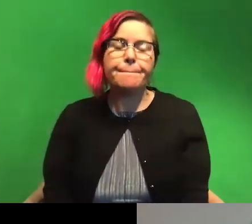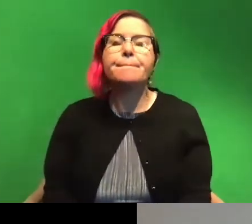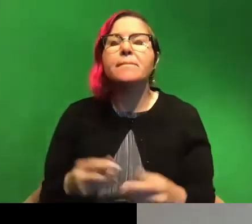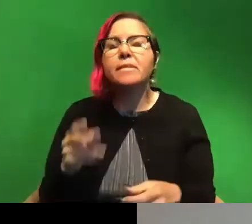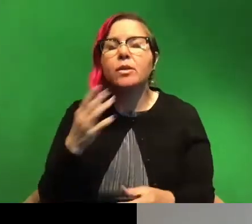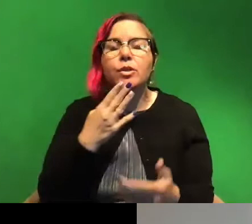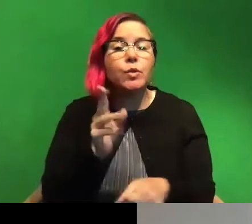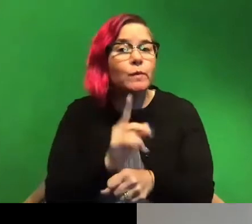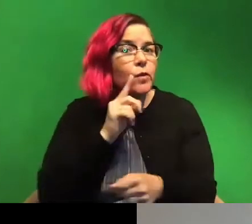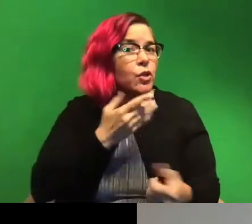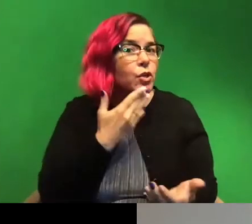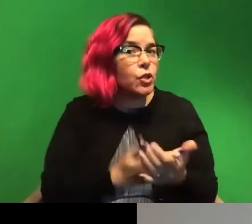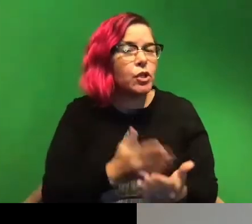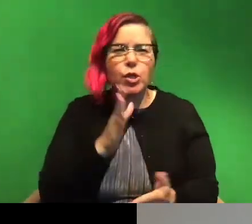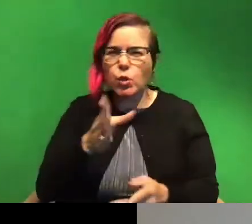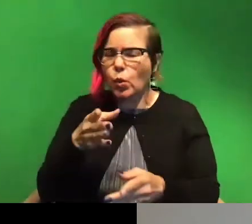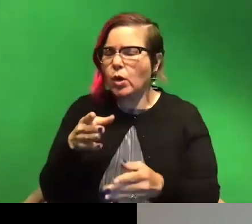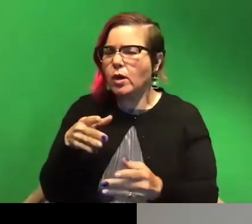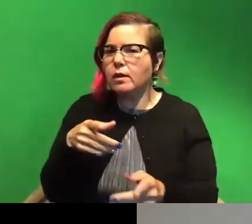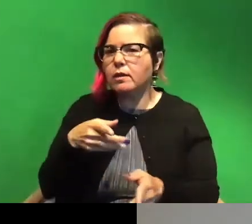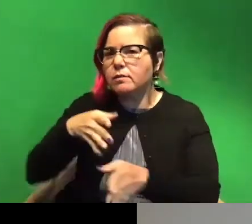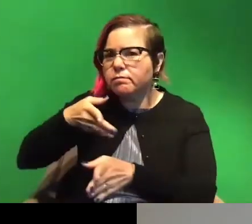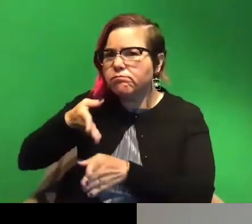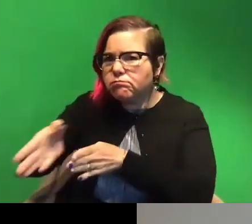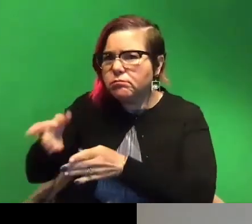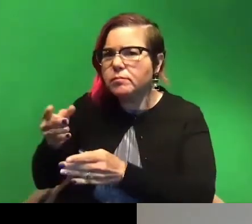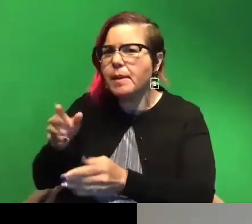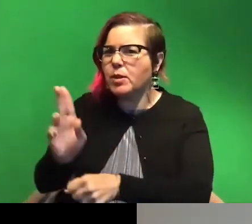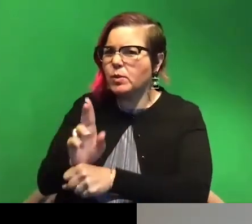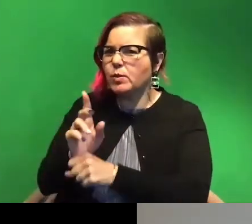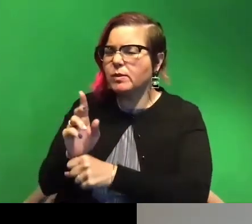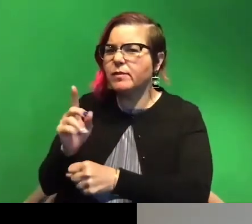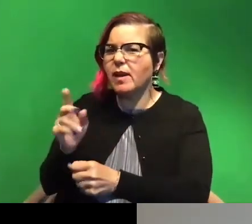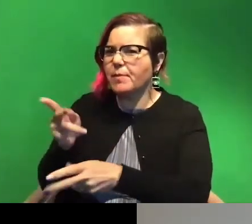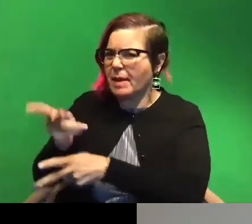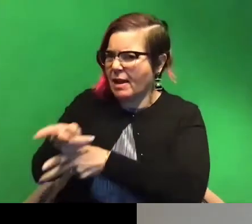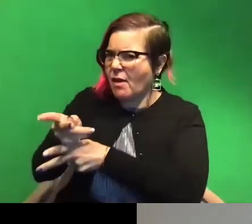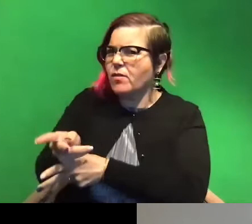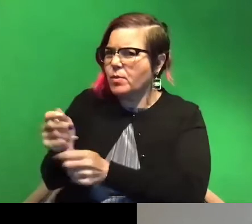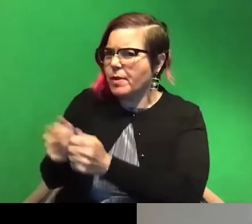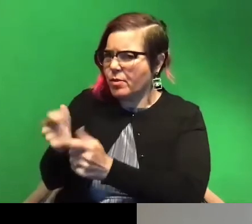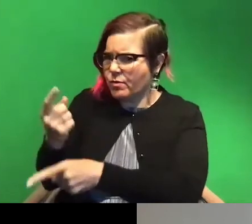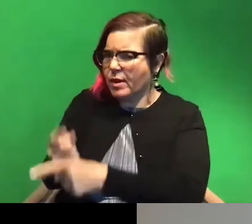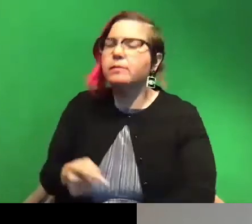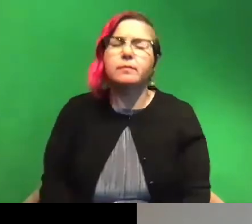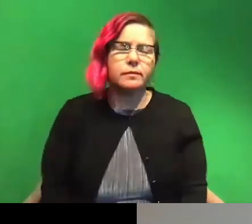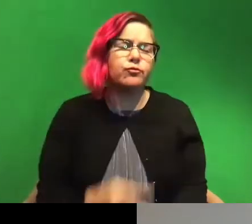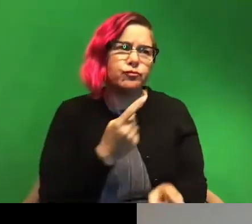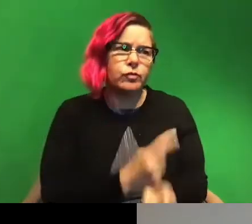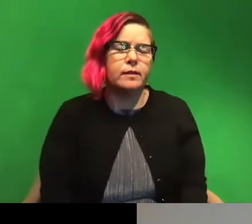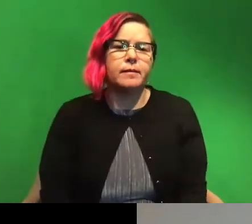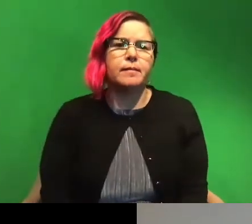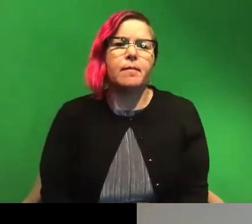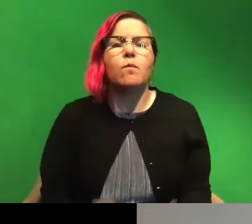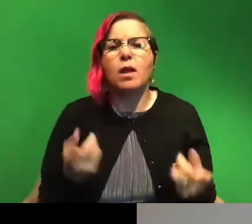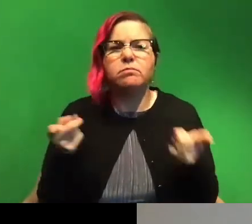good? And then in your line of work, like you're seeing it used maybe in ways that like we got to be careful of, right? Right. So what are like good